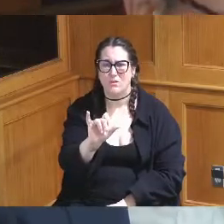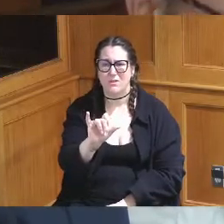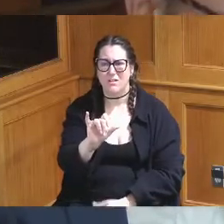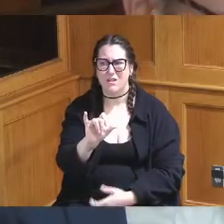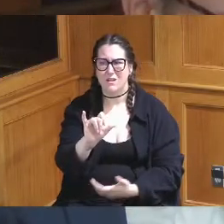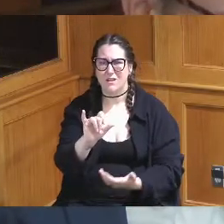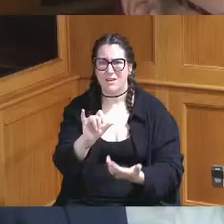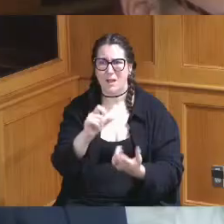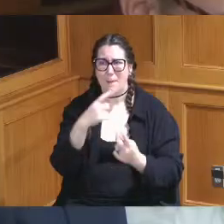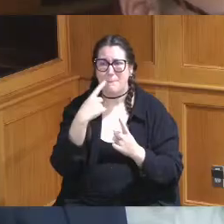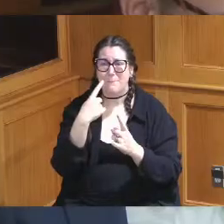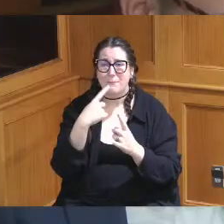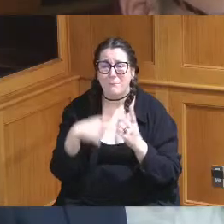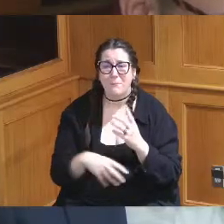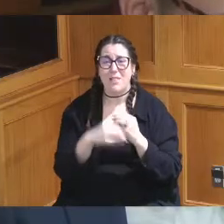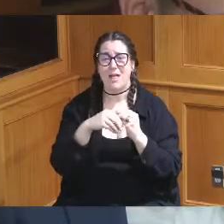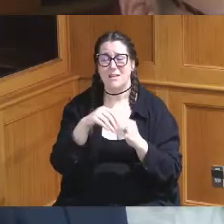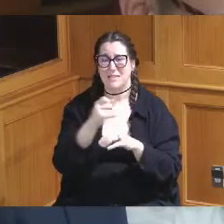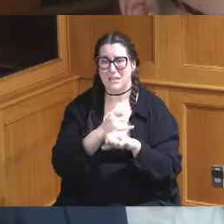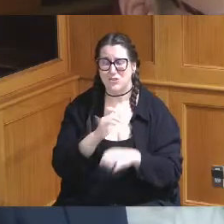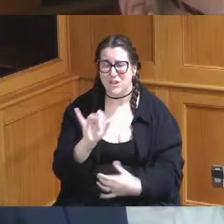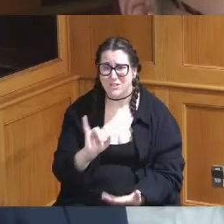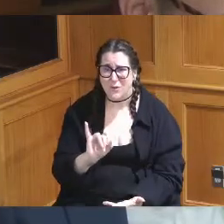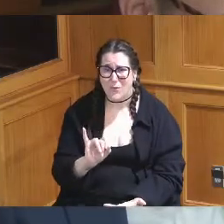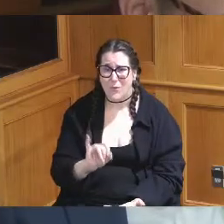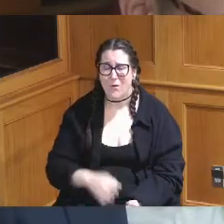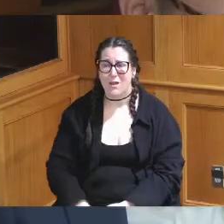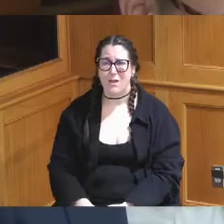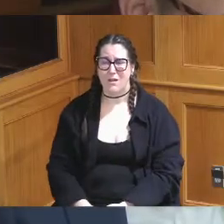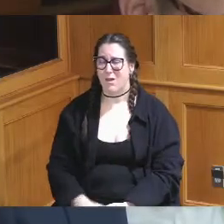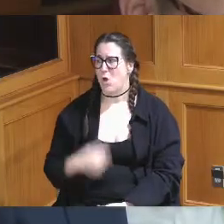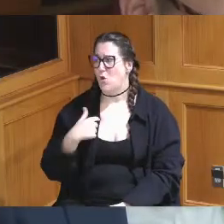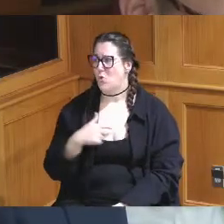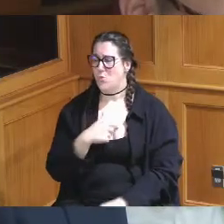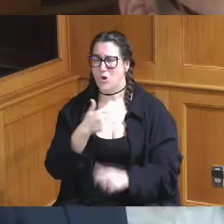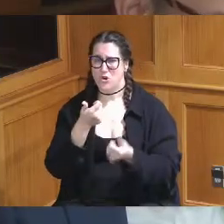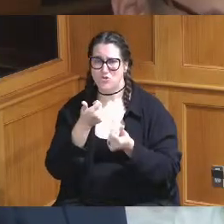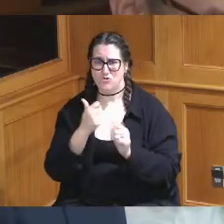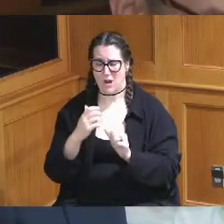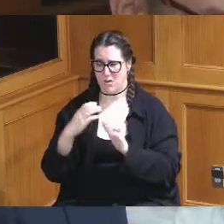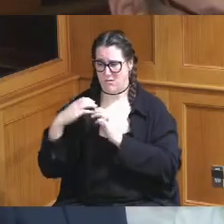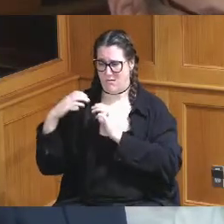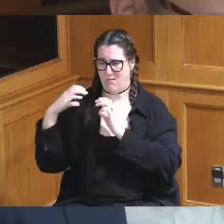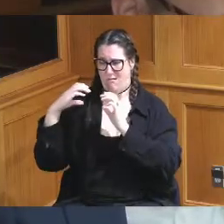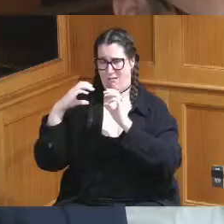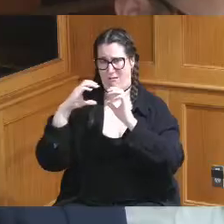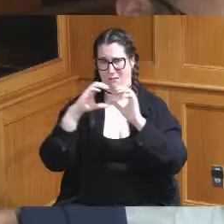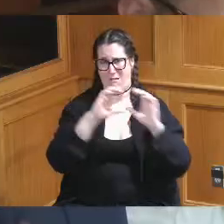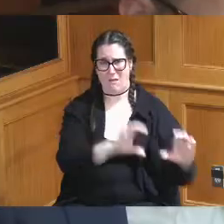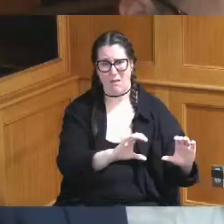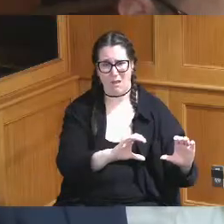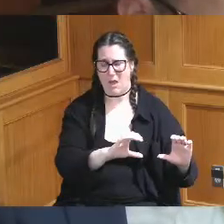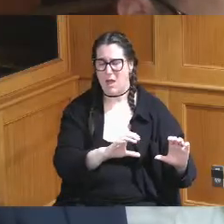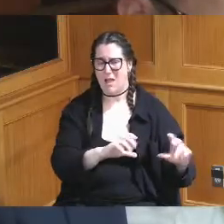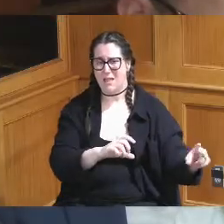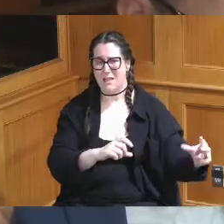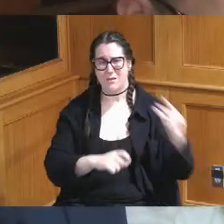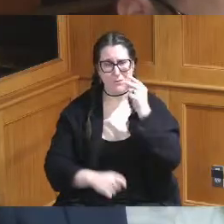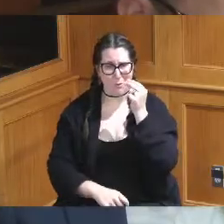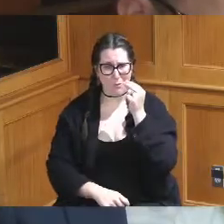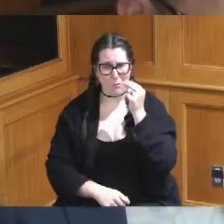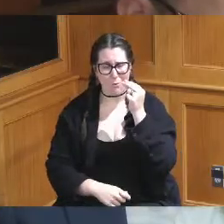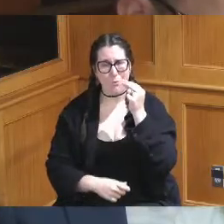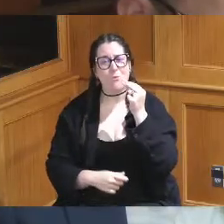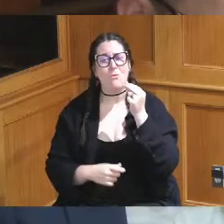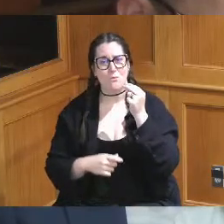Plus interest. We're trying to take the responsibility off of us. We want to be indemnified. They said, no, we want the county